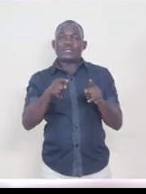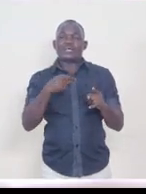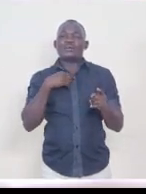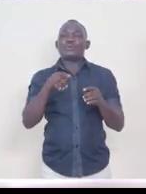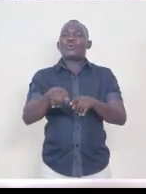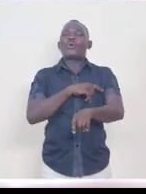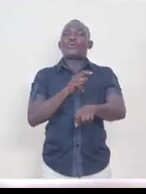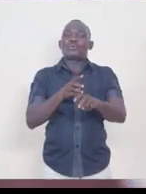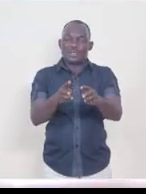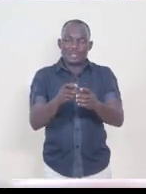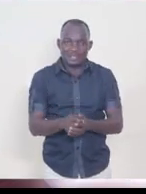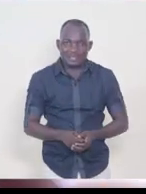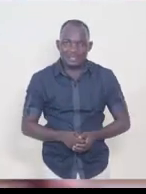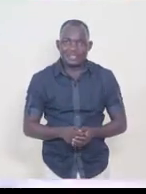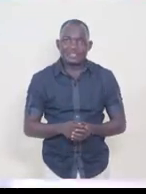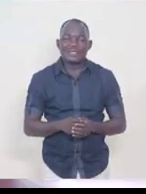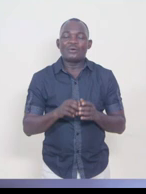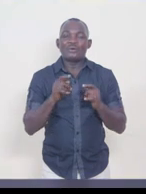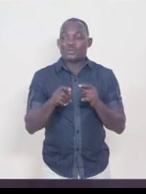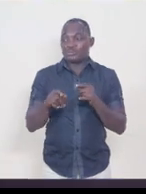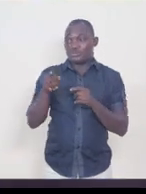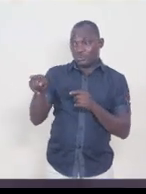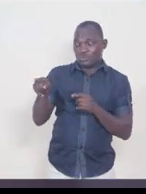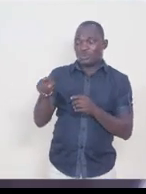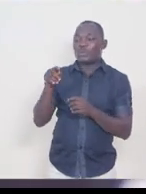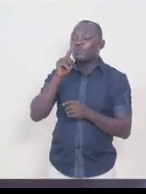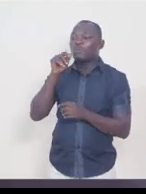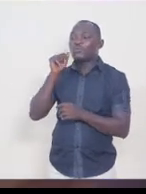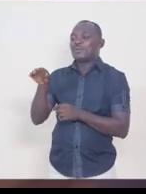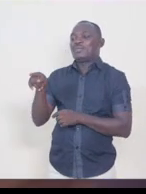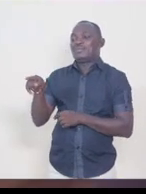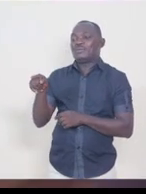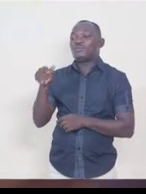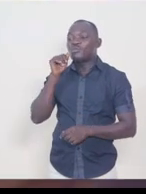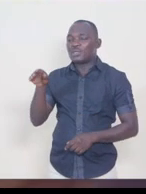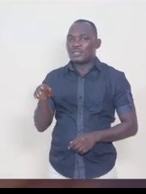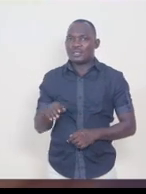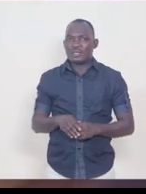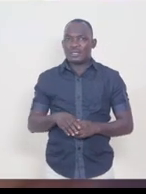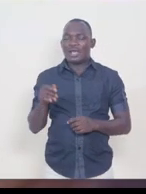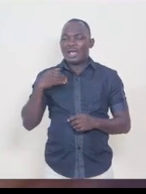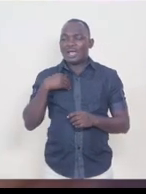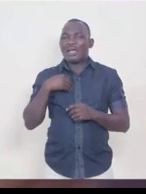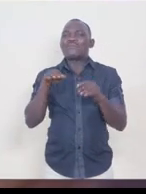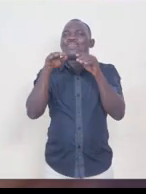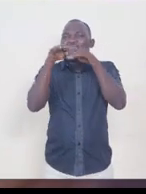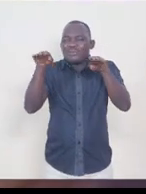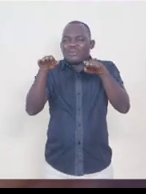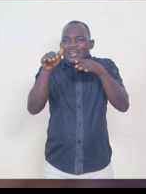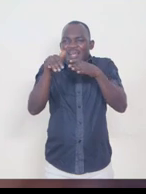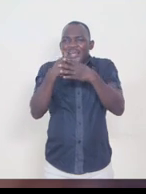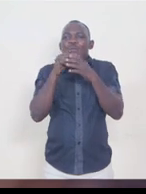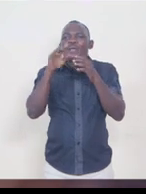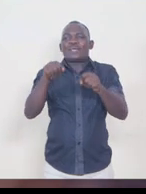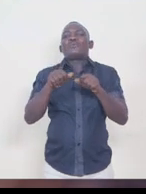don't understand. Don't worry, you wouldn't understand. You are a woman. And there's a cutoff point for how far you can